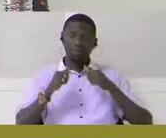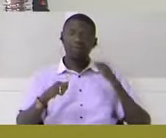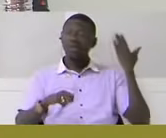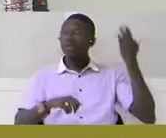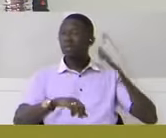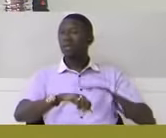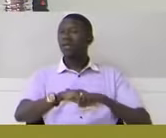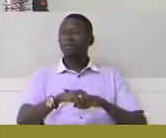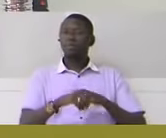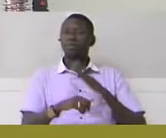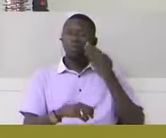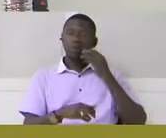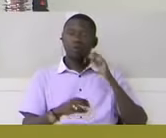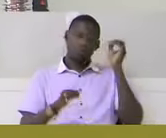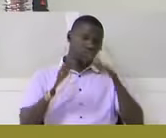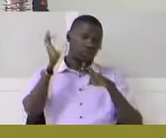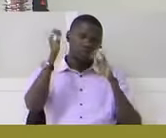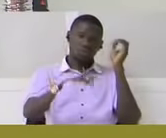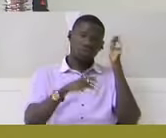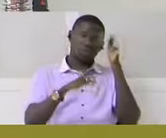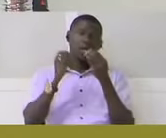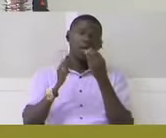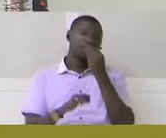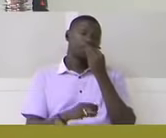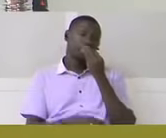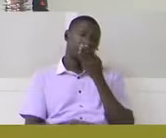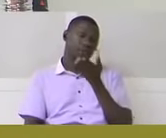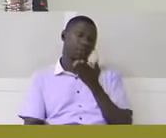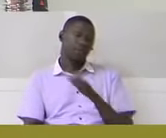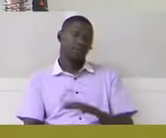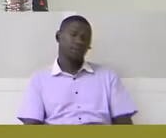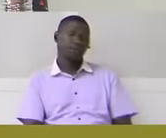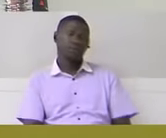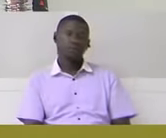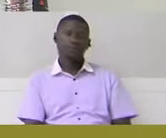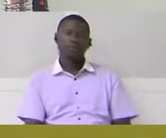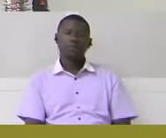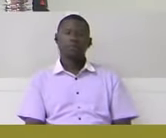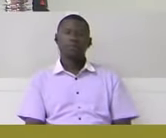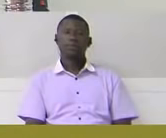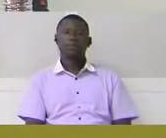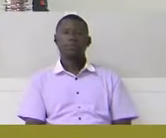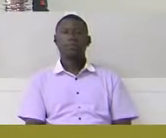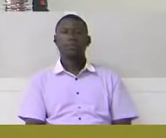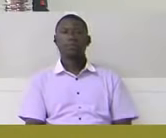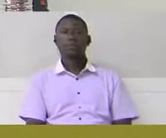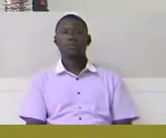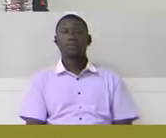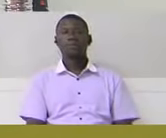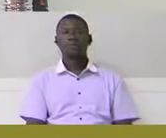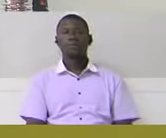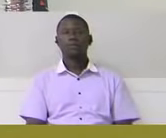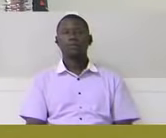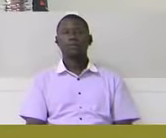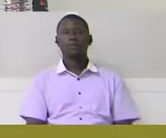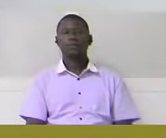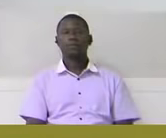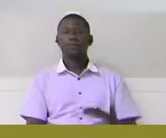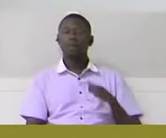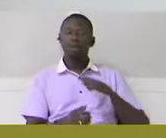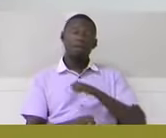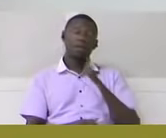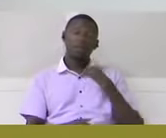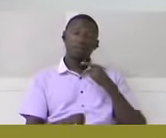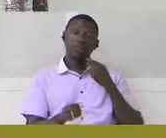sede ya kul suto jamme ya itandiko accident jamale keta o watu wala watu men akaw biscuit fayo luke. And the situation you